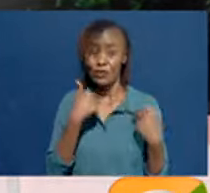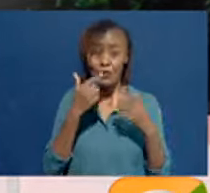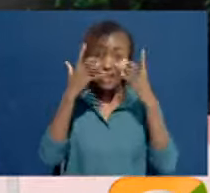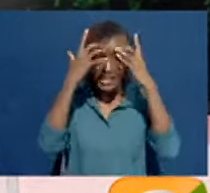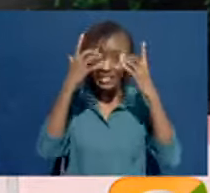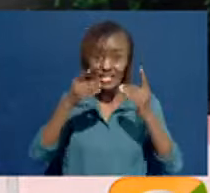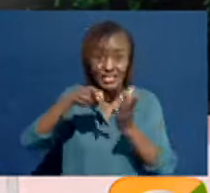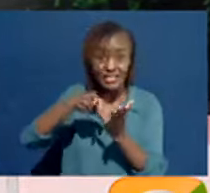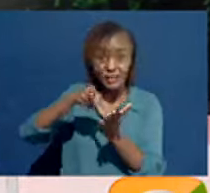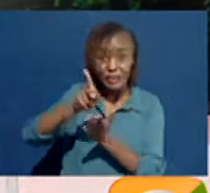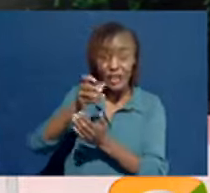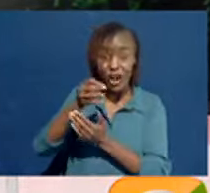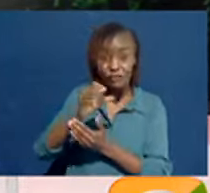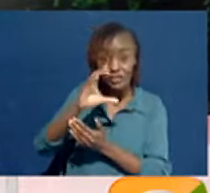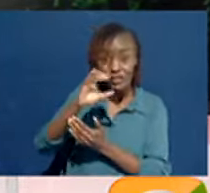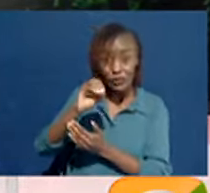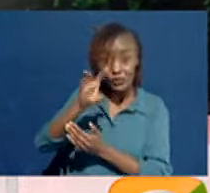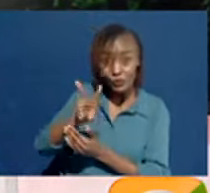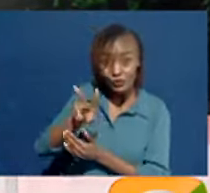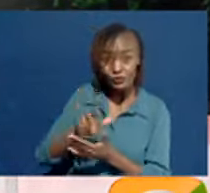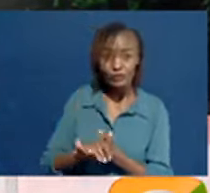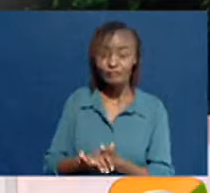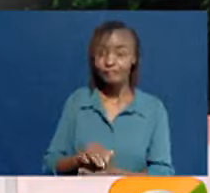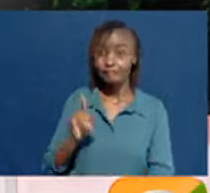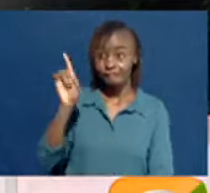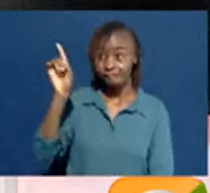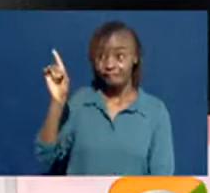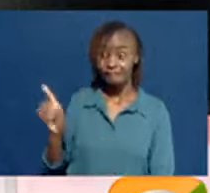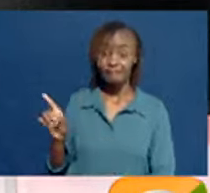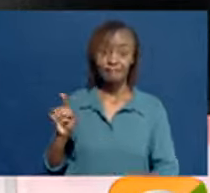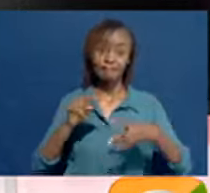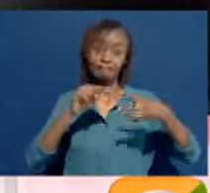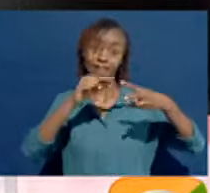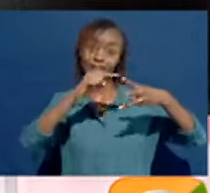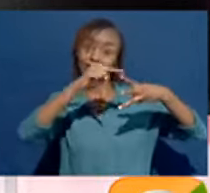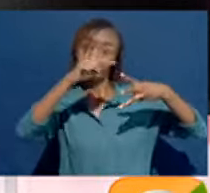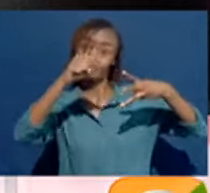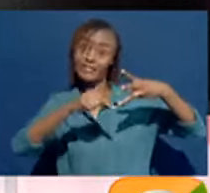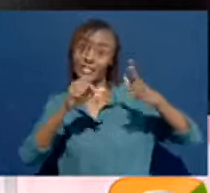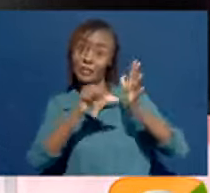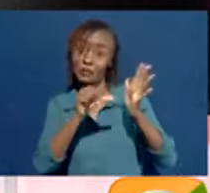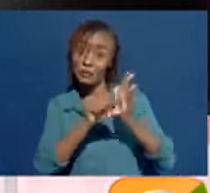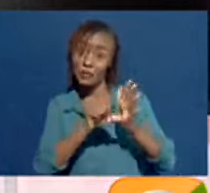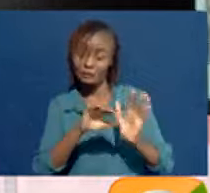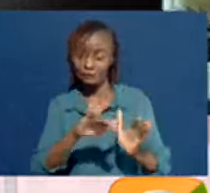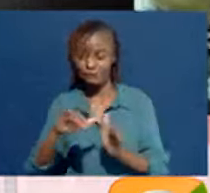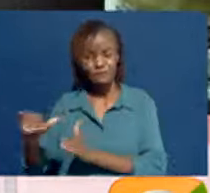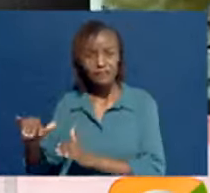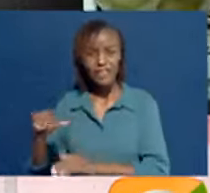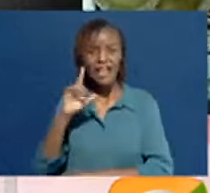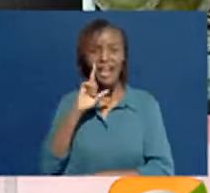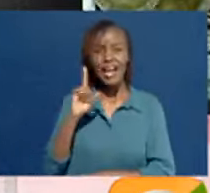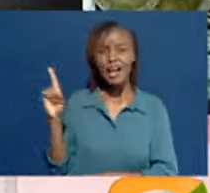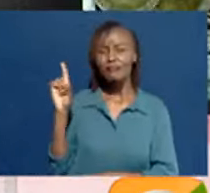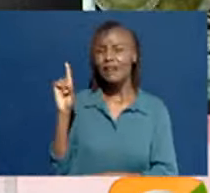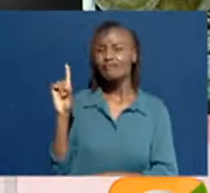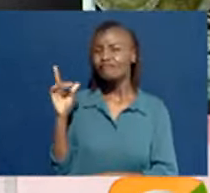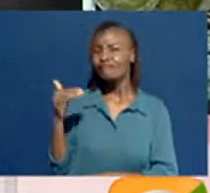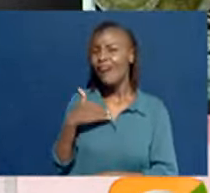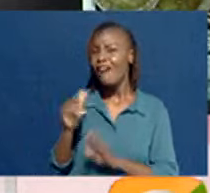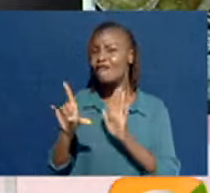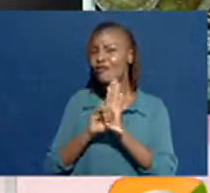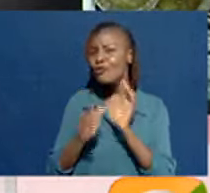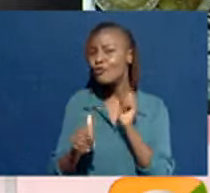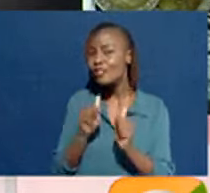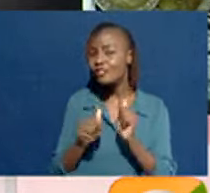price of the carbon credit? And that is why there is proposed legislation in this country. Kenya is